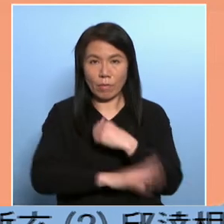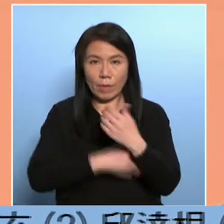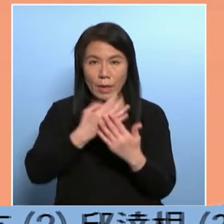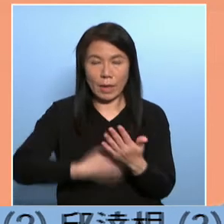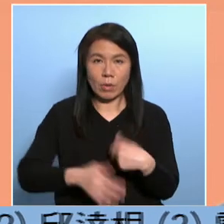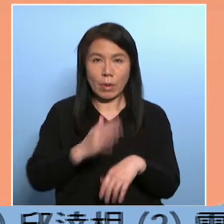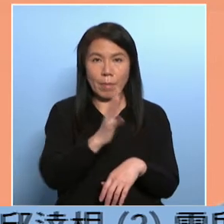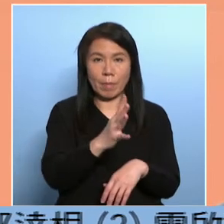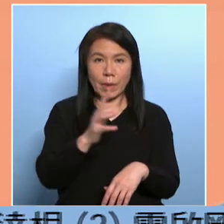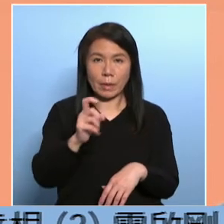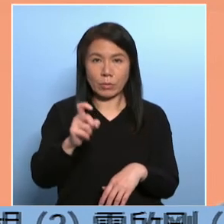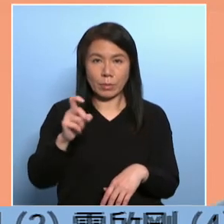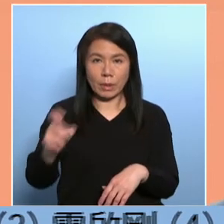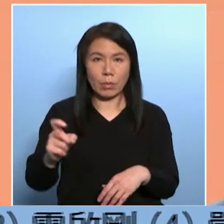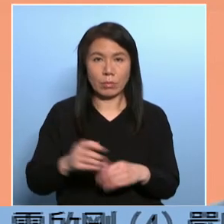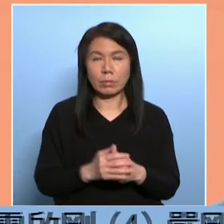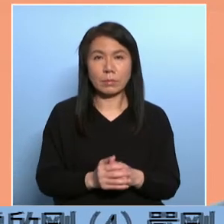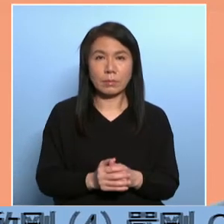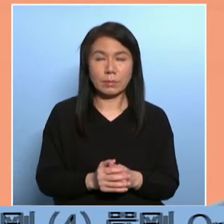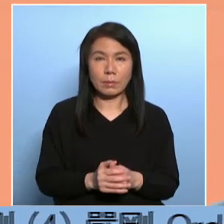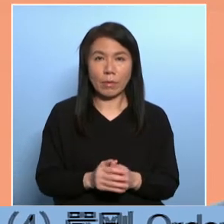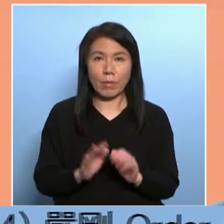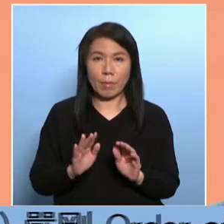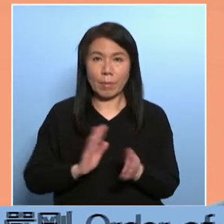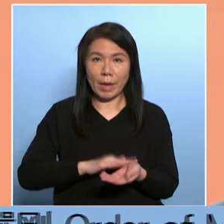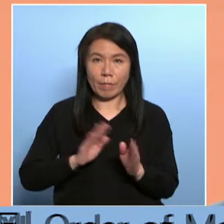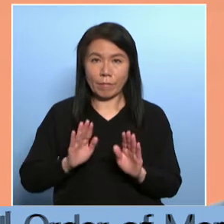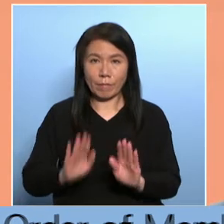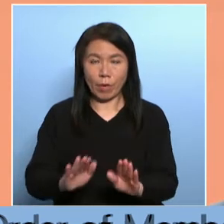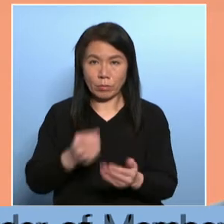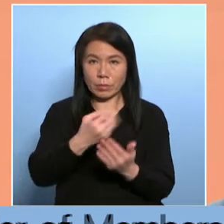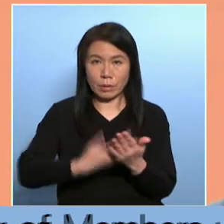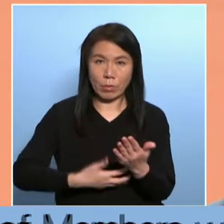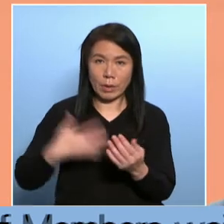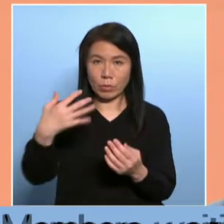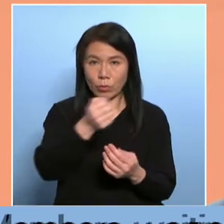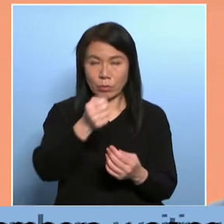industry, then we will have to invoke CAP 599,